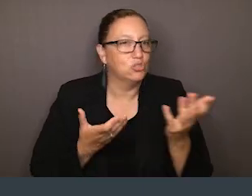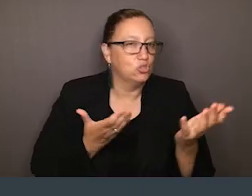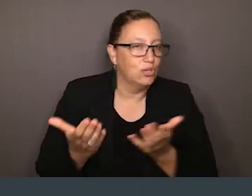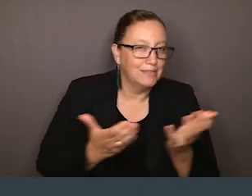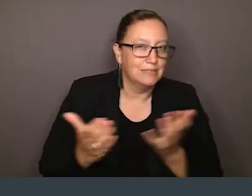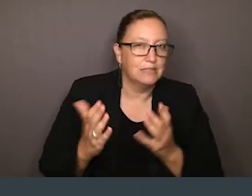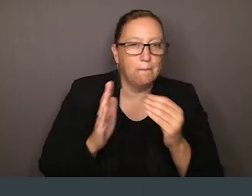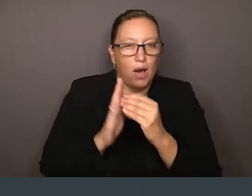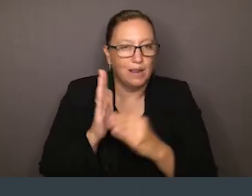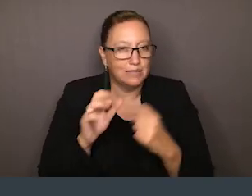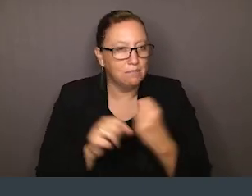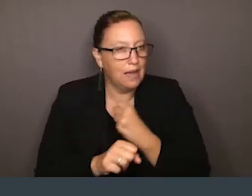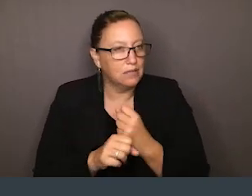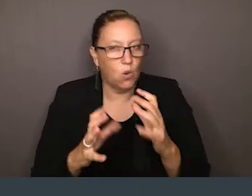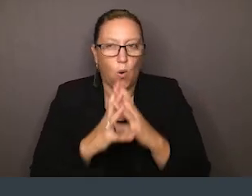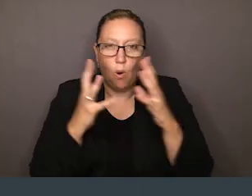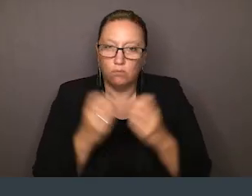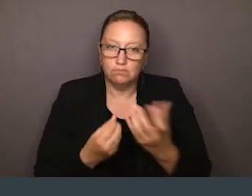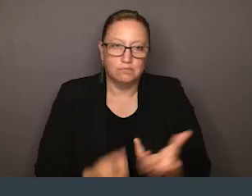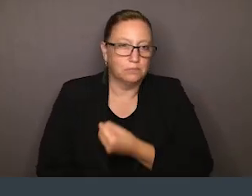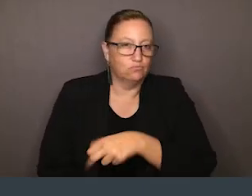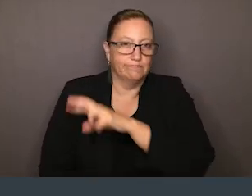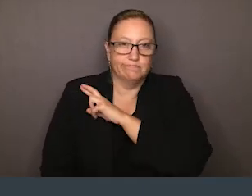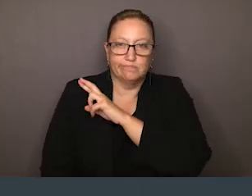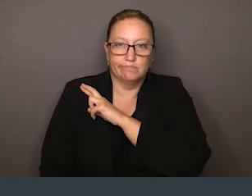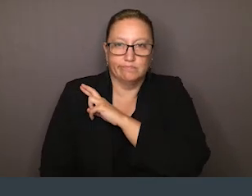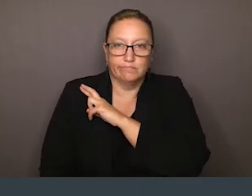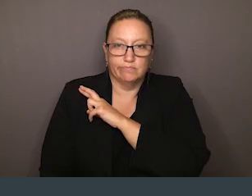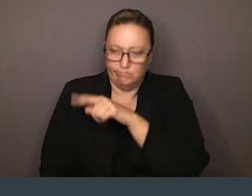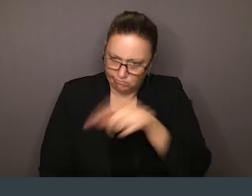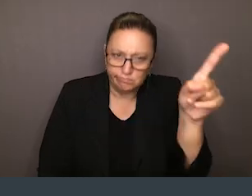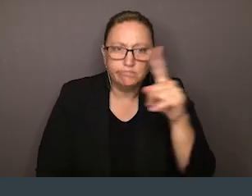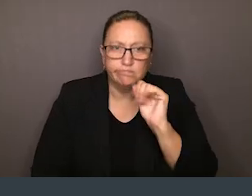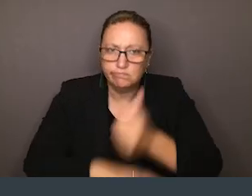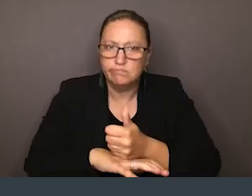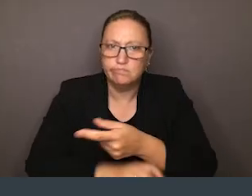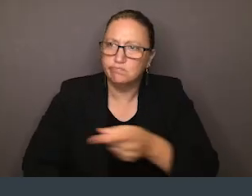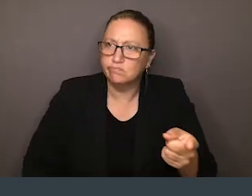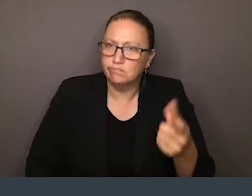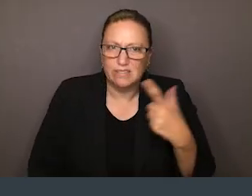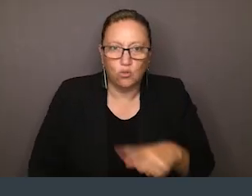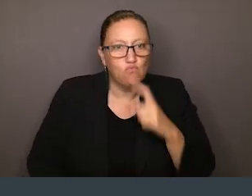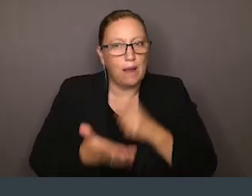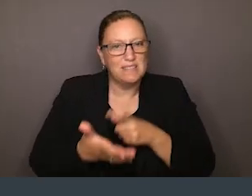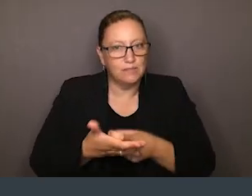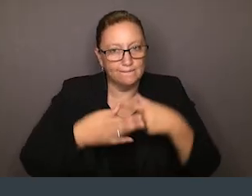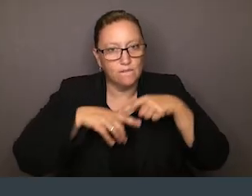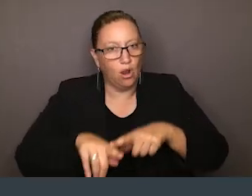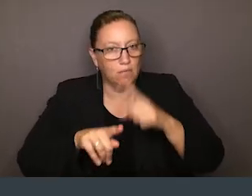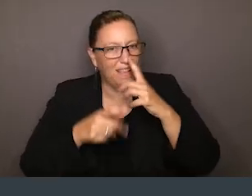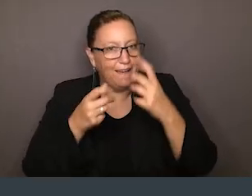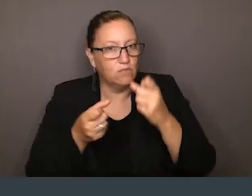and services and policymakers are held to account to implement those findings, because they were based largely on